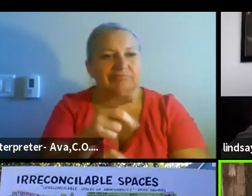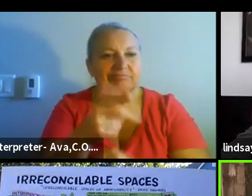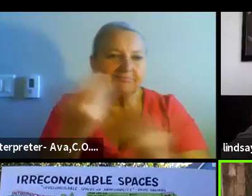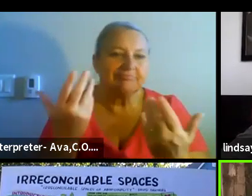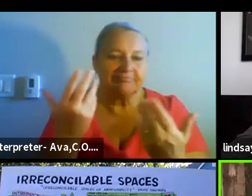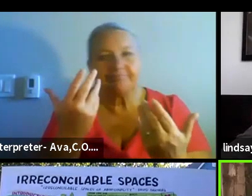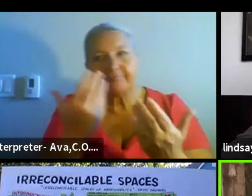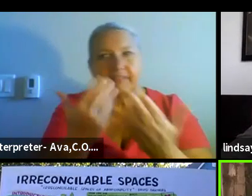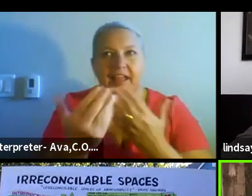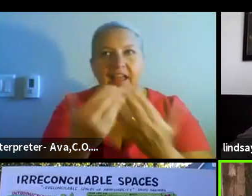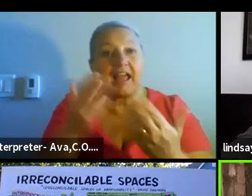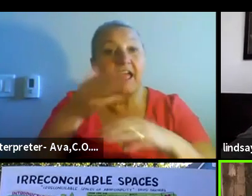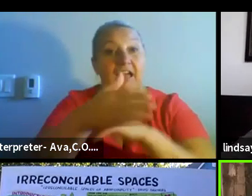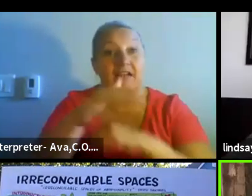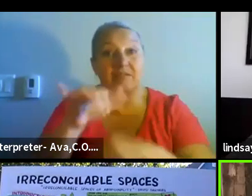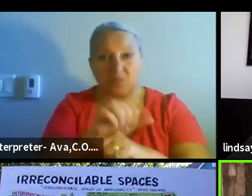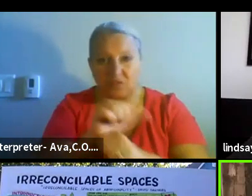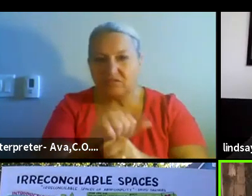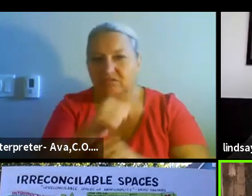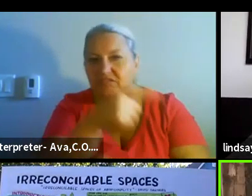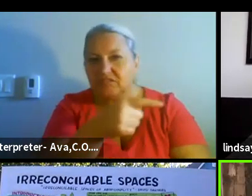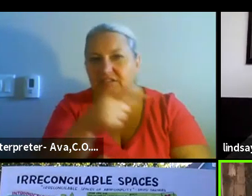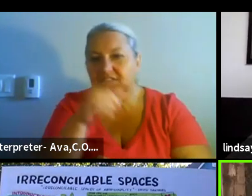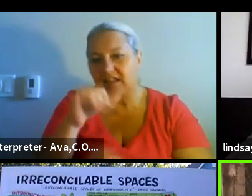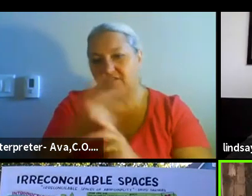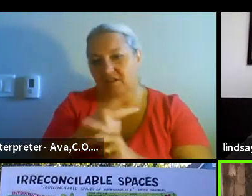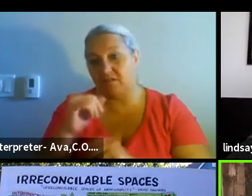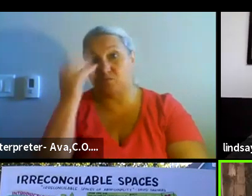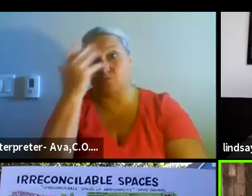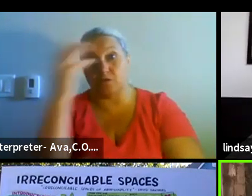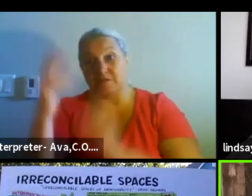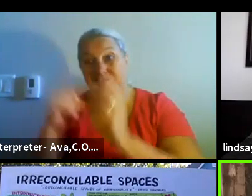that altered or adapted edge of the woods,